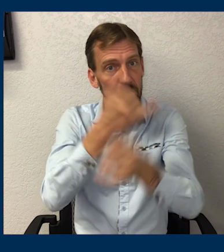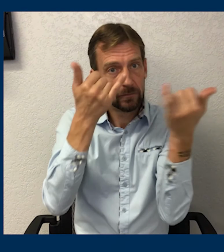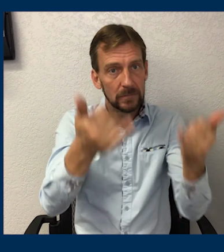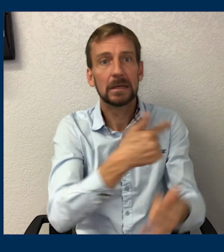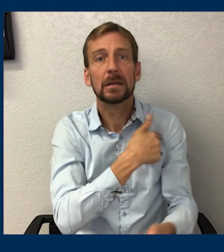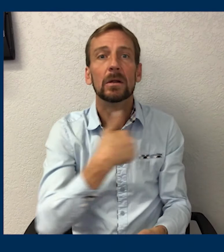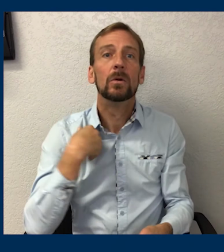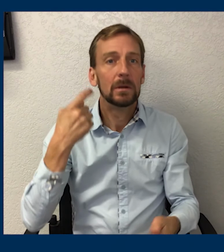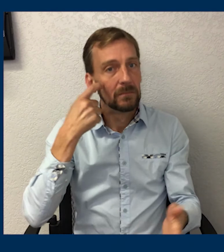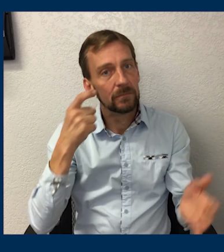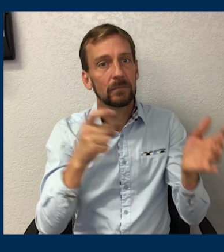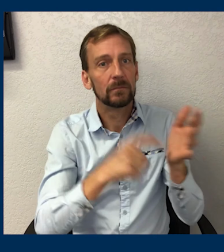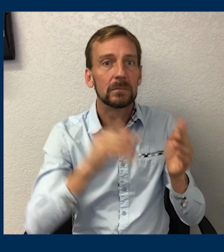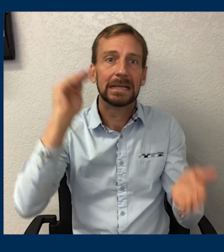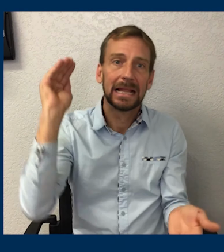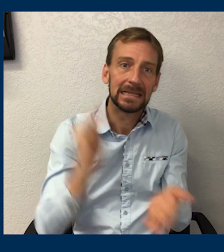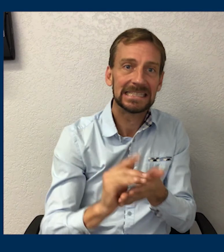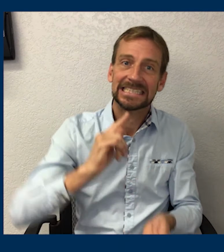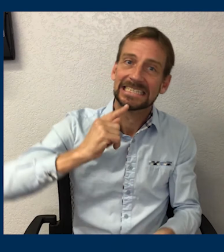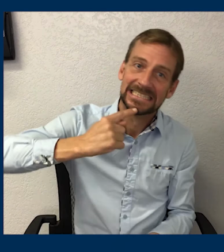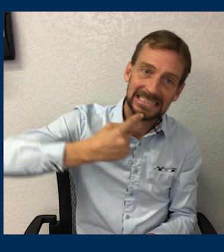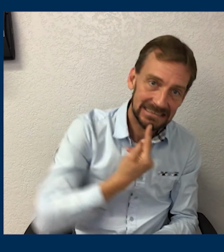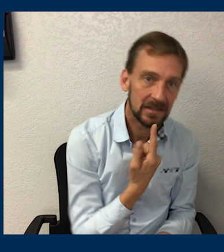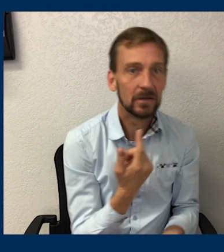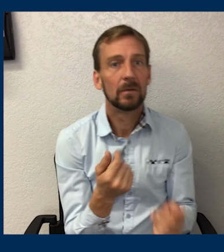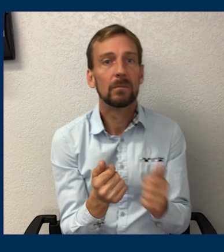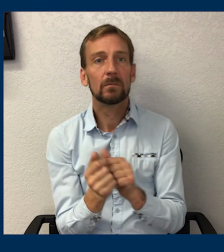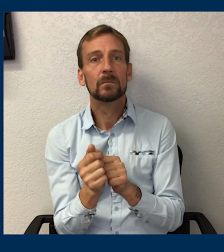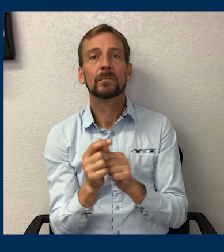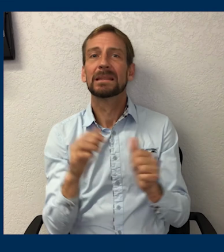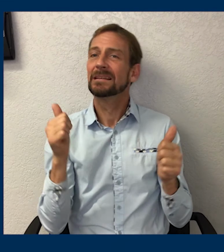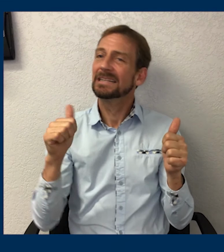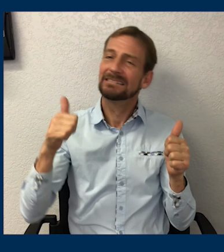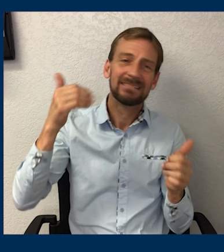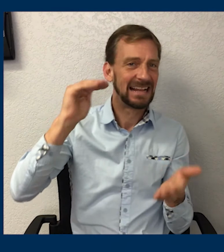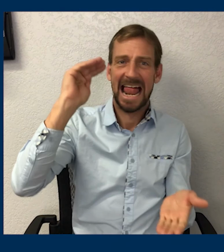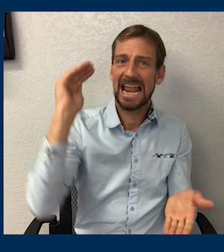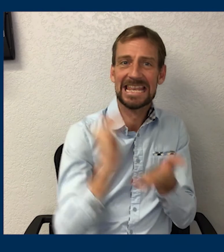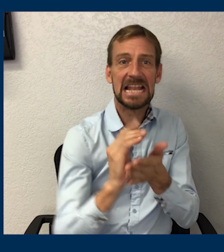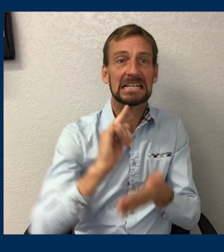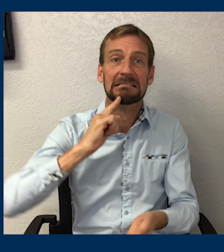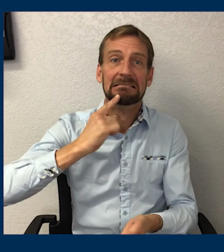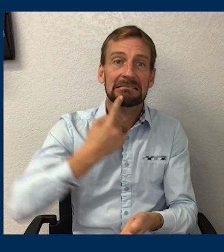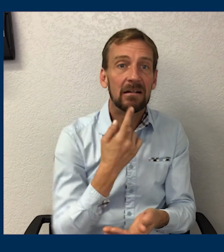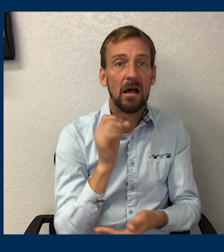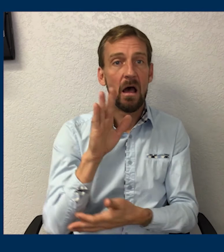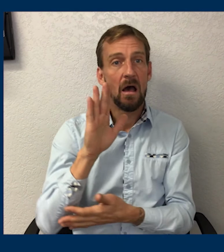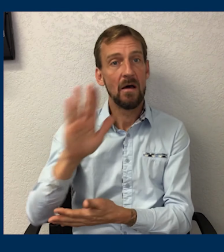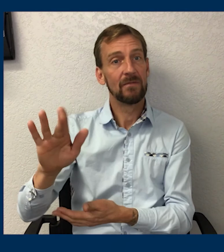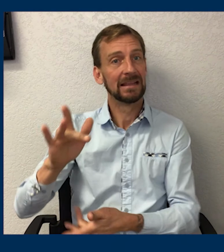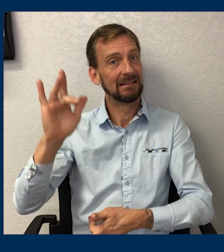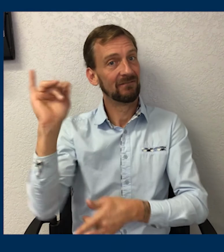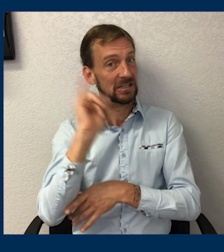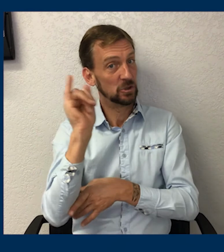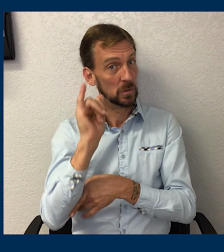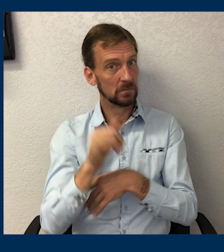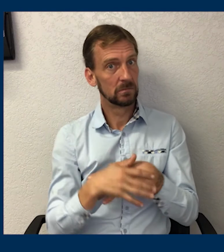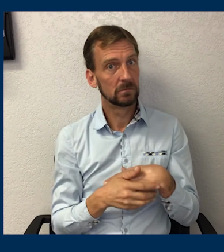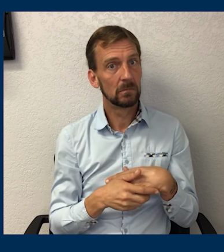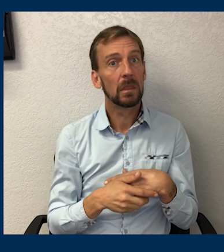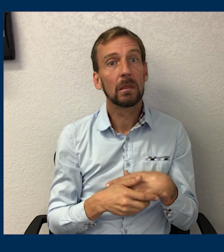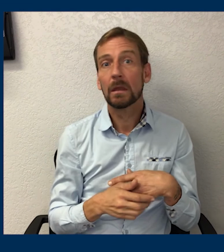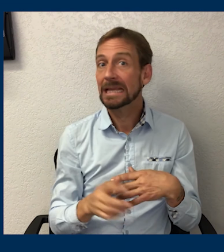seeing less intensity, less severity of their infection. We only